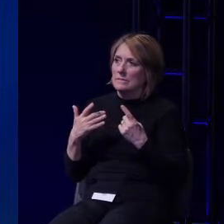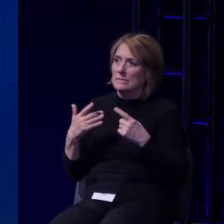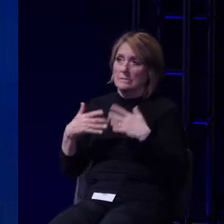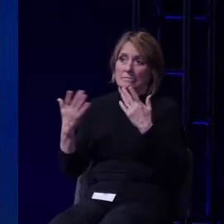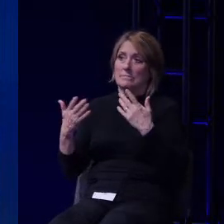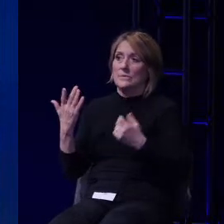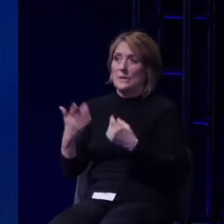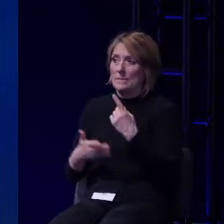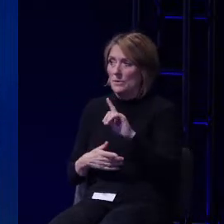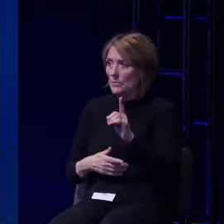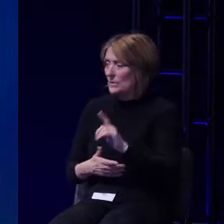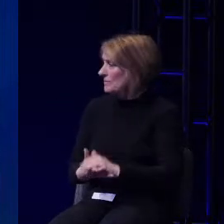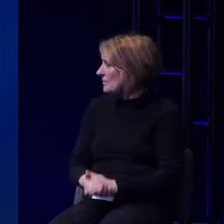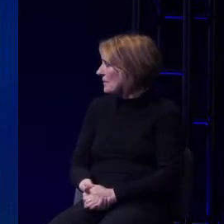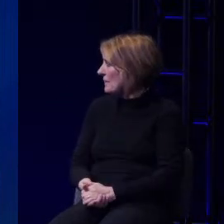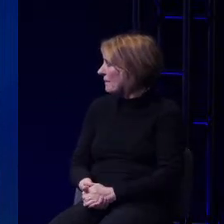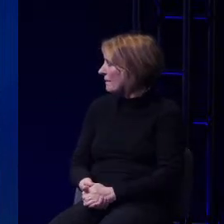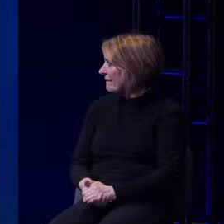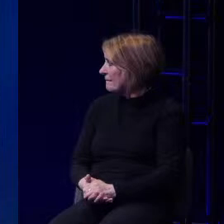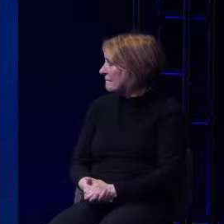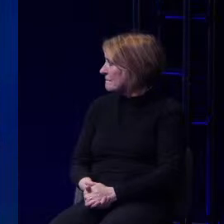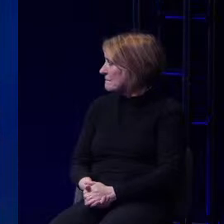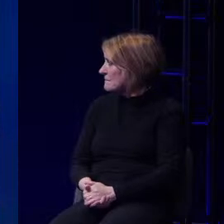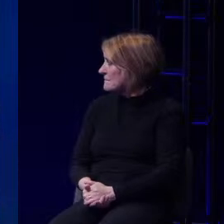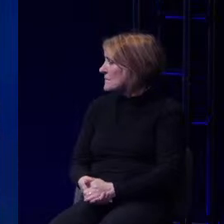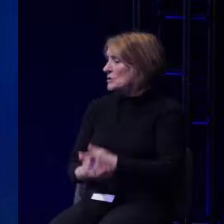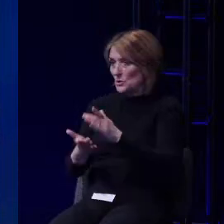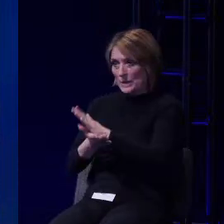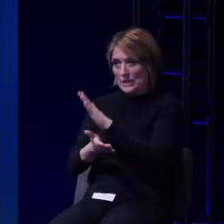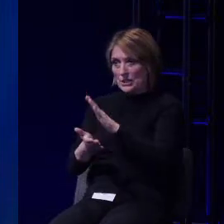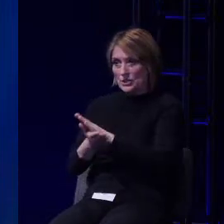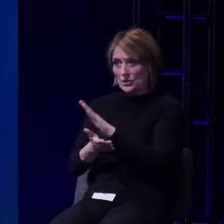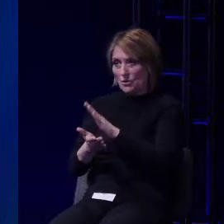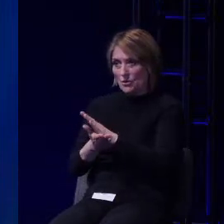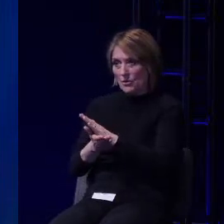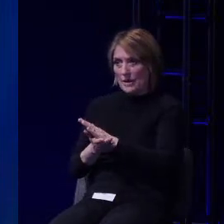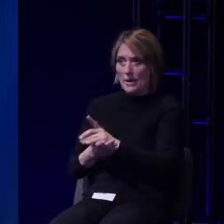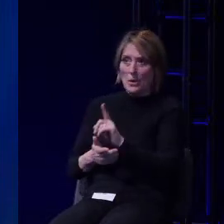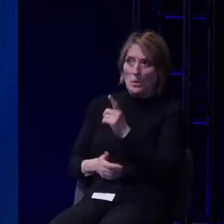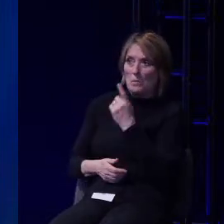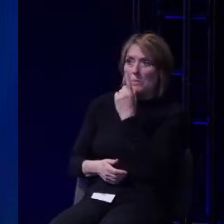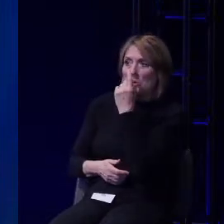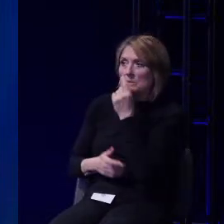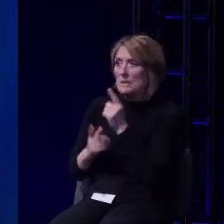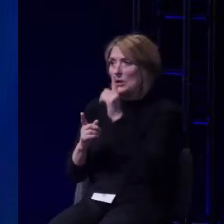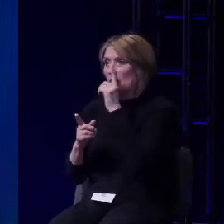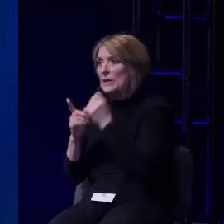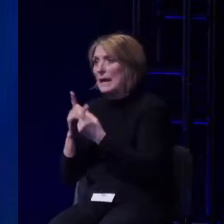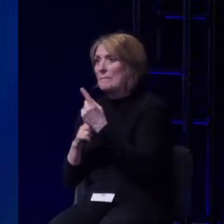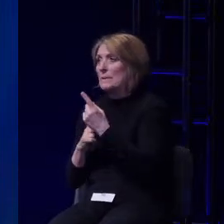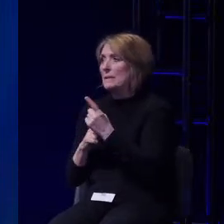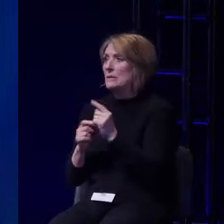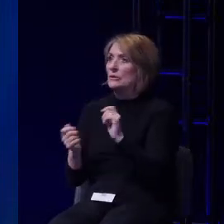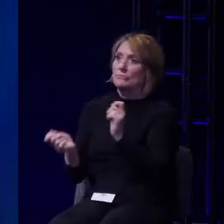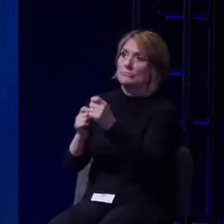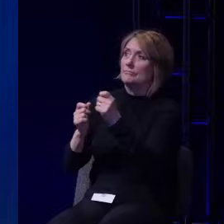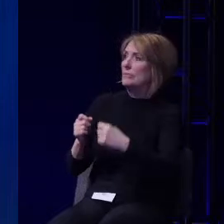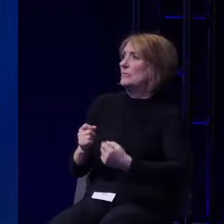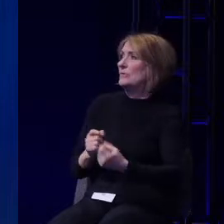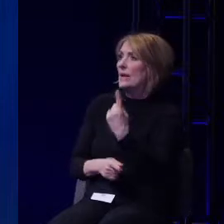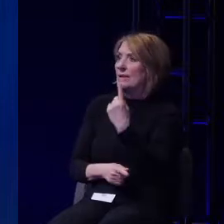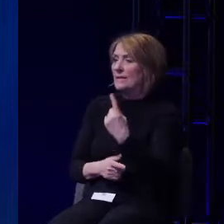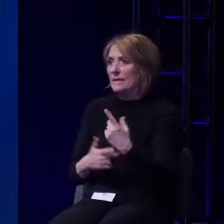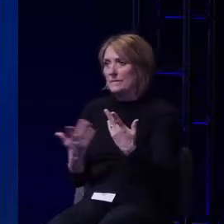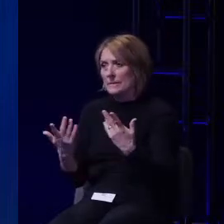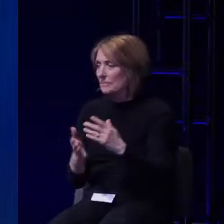not? I mean, do you enjoy the prospect of, well, I mean, you're not sloppy, obviously, but I mean, but